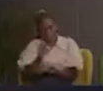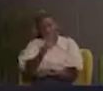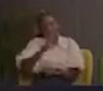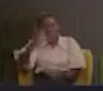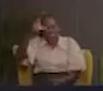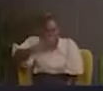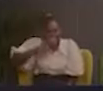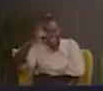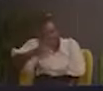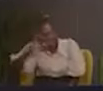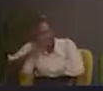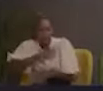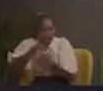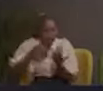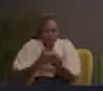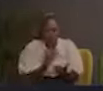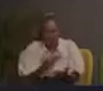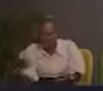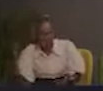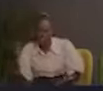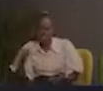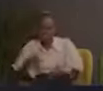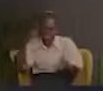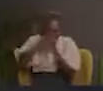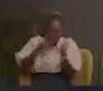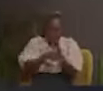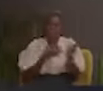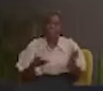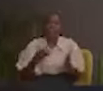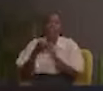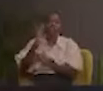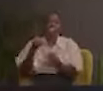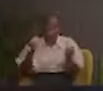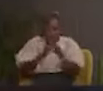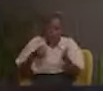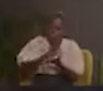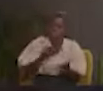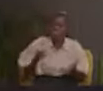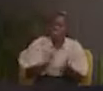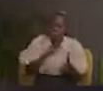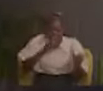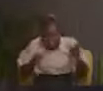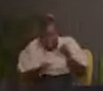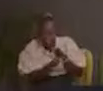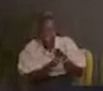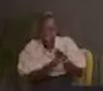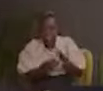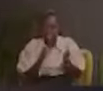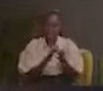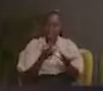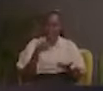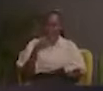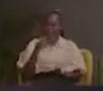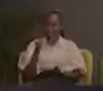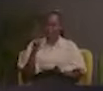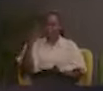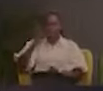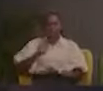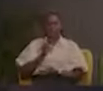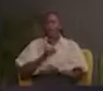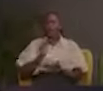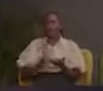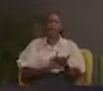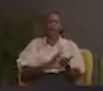searcheth all things, the deep things of God, even those things that have been hidden. And the Bible says, for our glory.